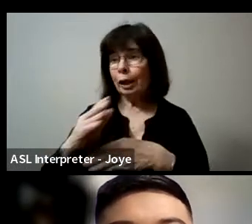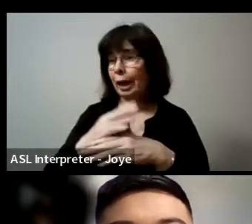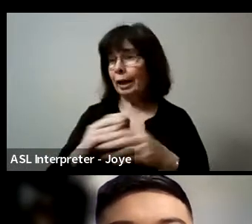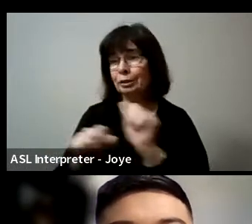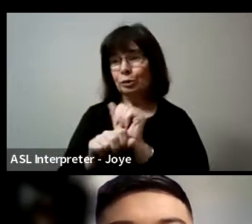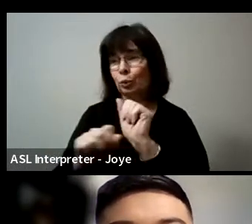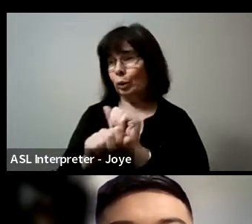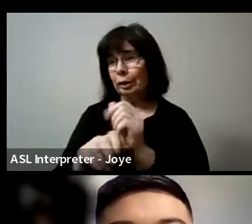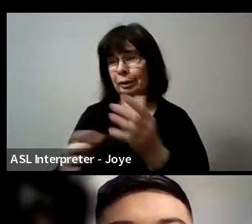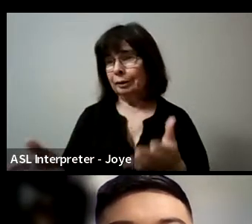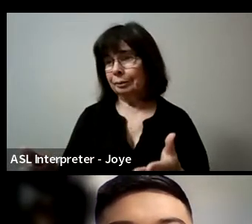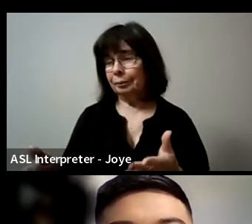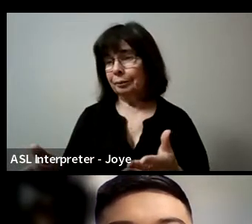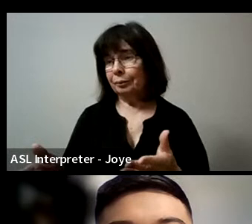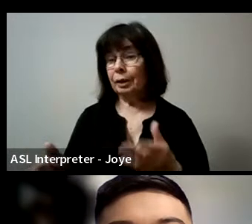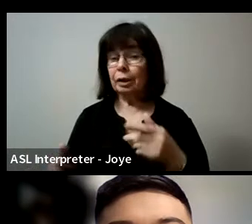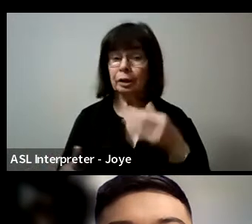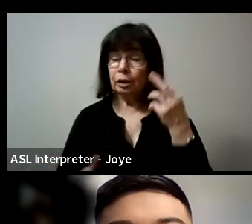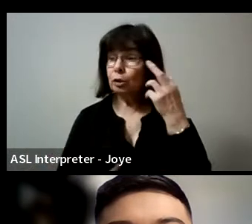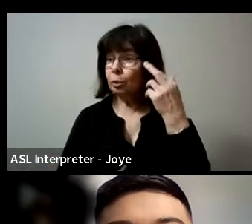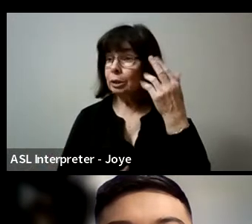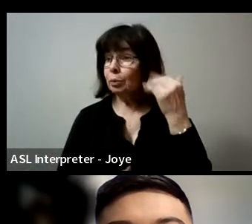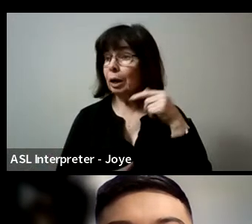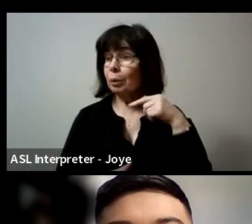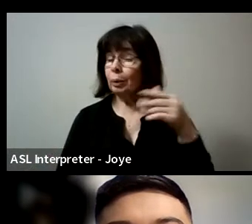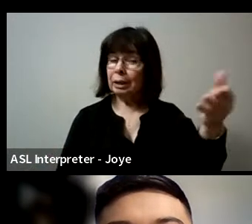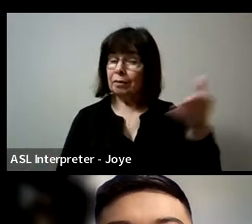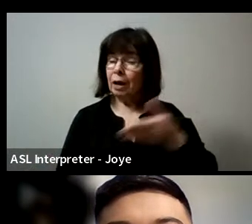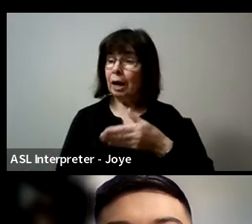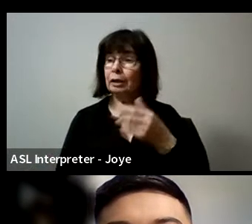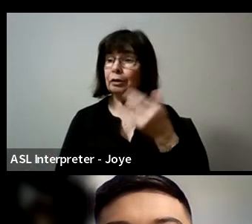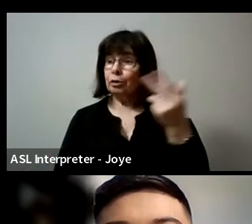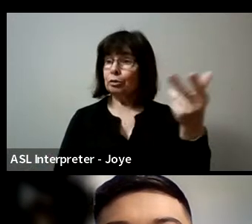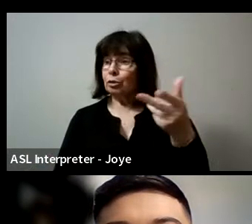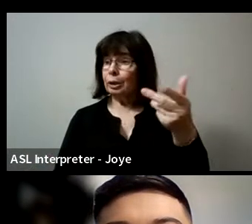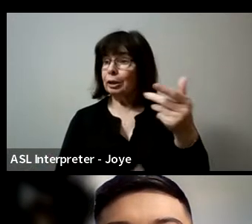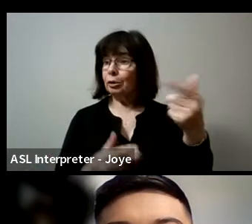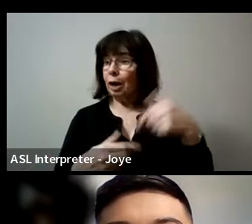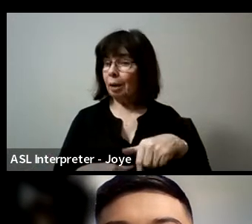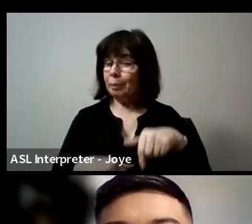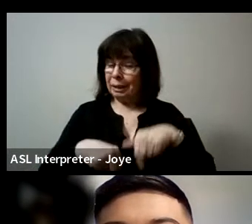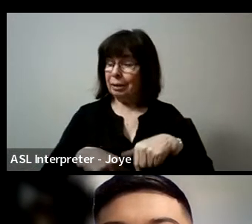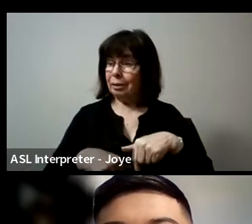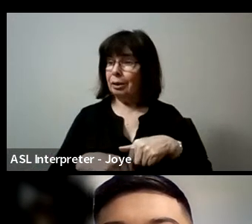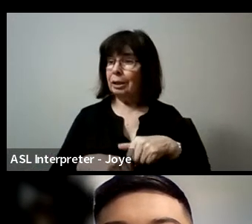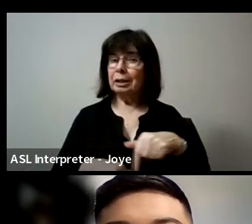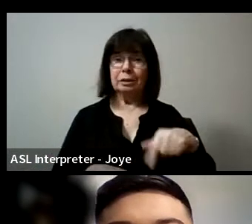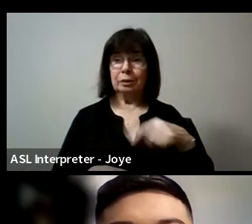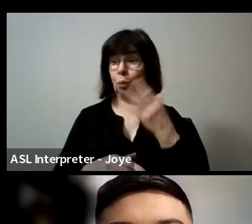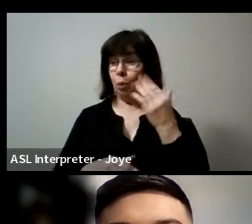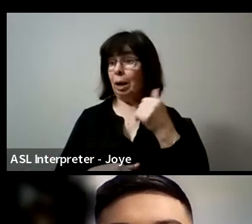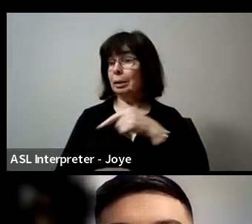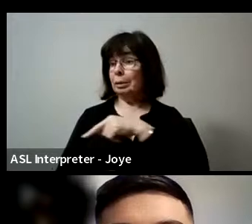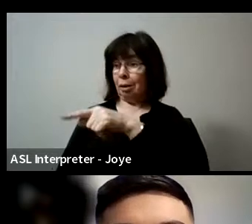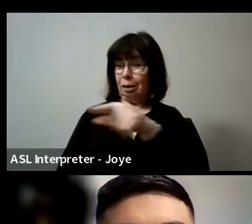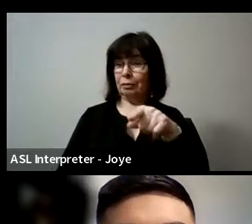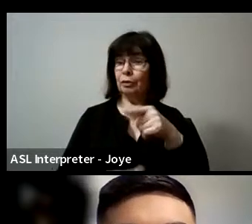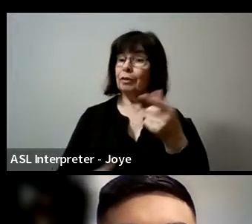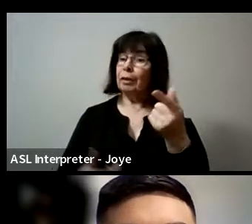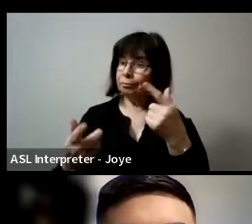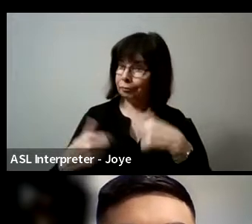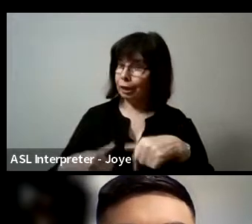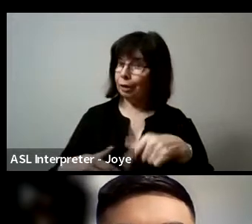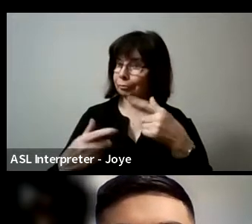reason why we wanted Juan and Anissa and Michelle to come to this space is that you all who've been coming to this meeting